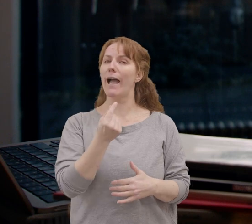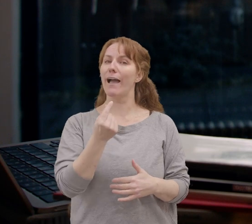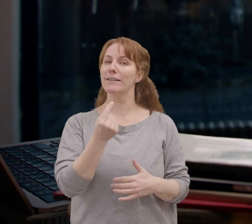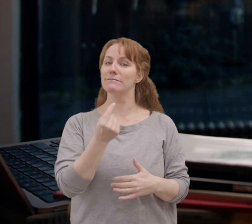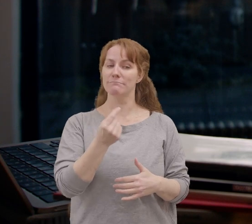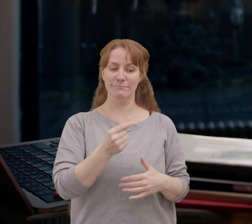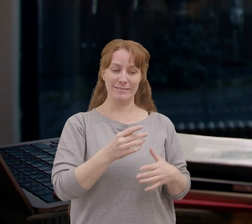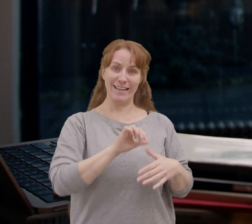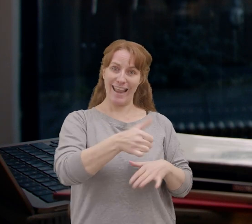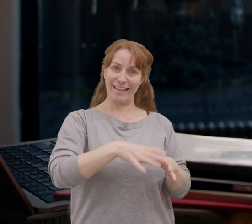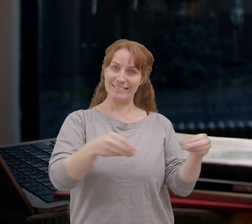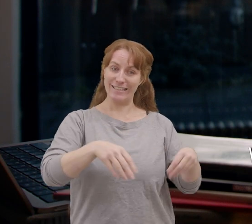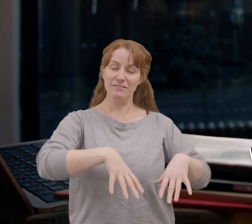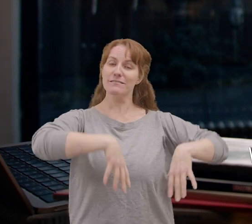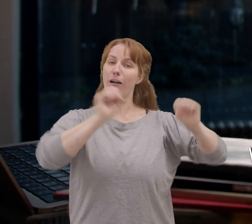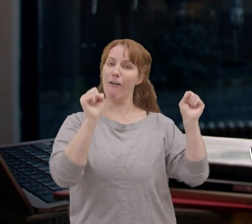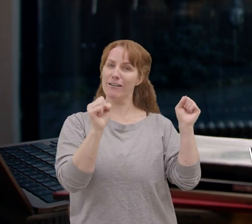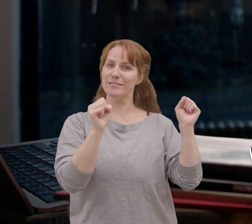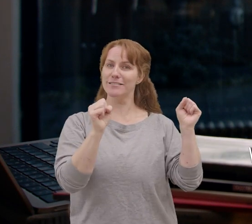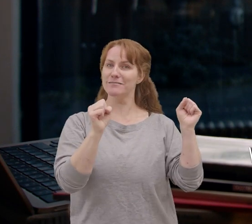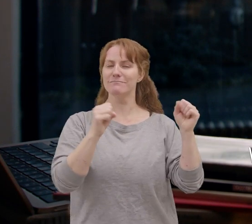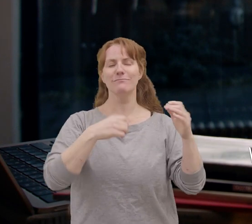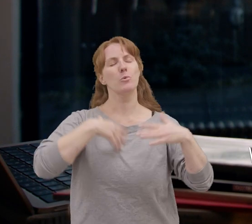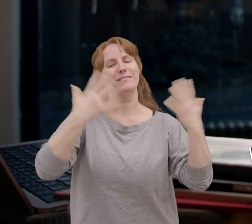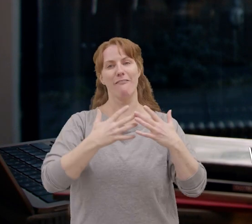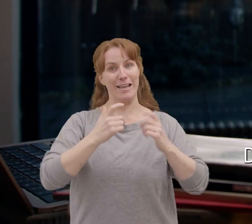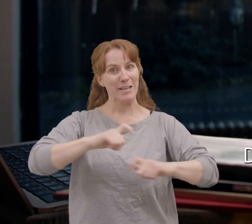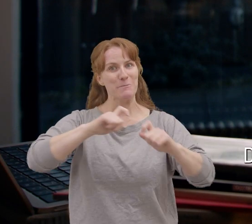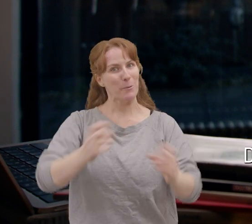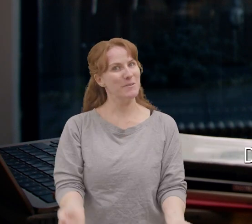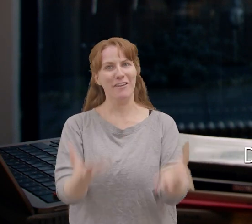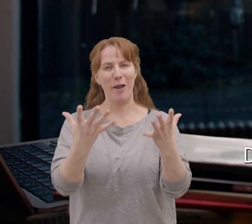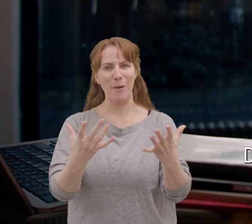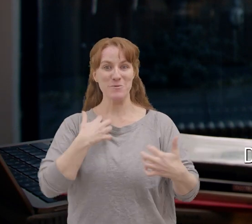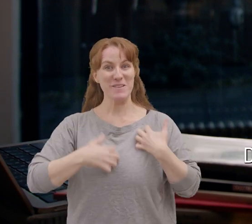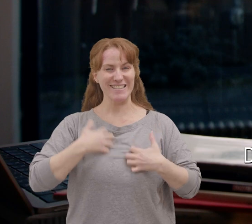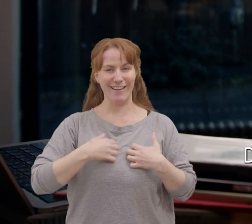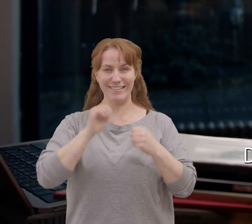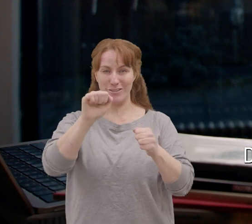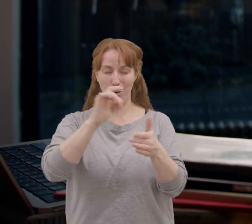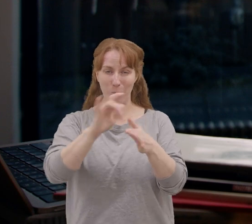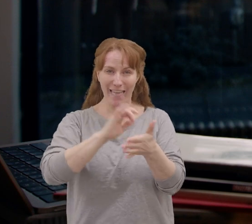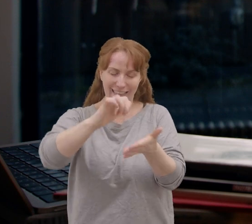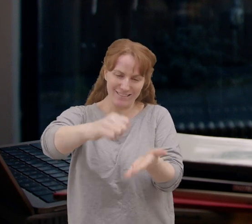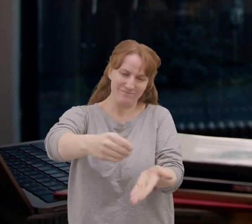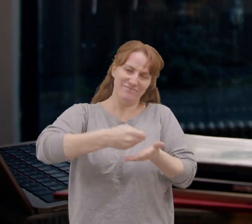can start the next scene. Whatever you do, please keep going. Don't give up. We can't wait to read it.